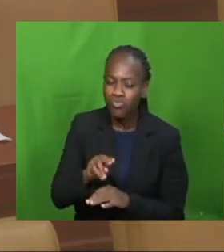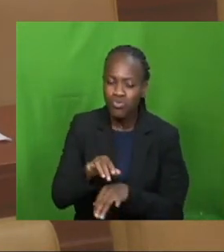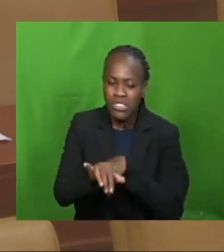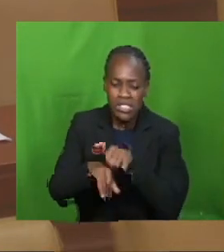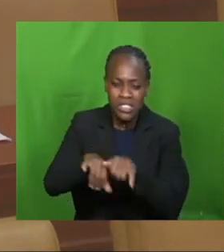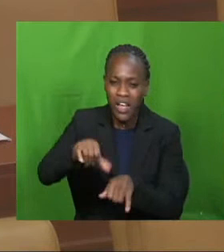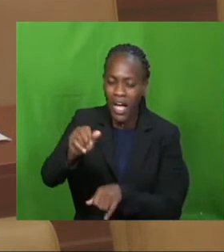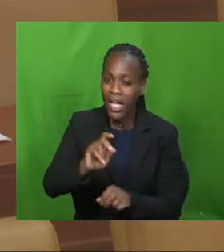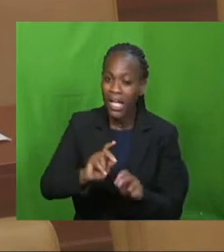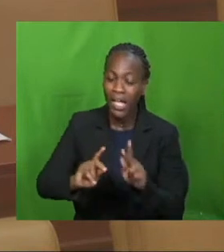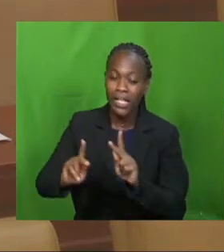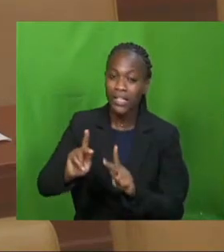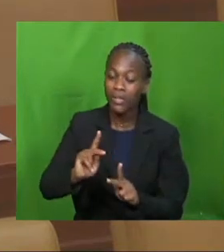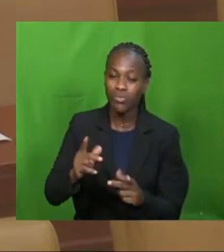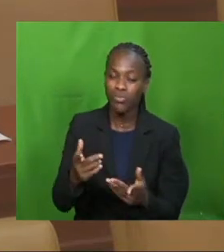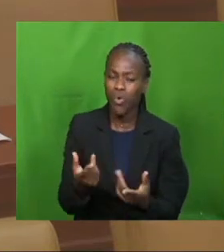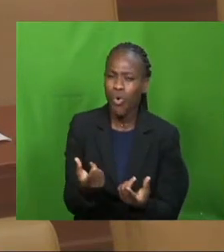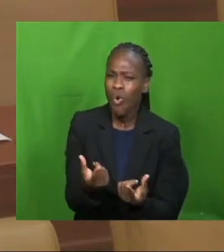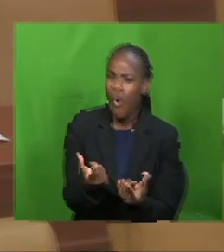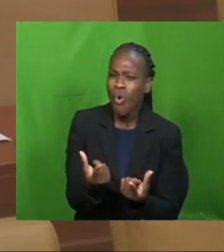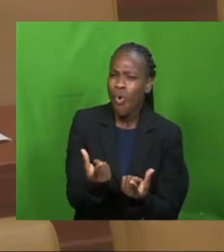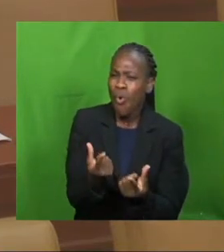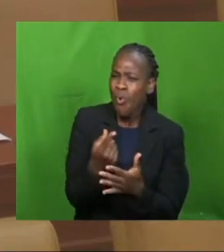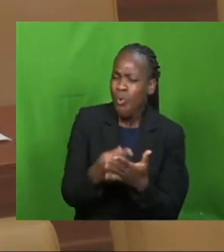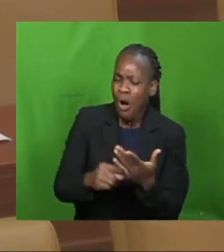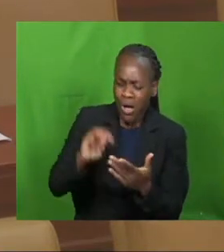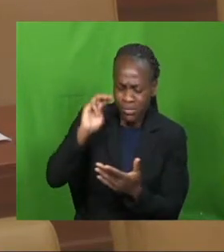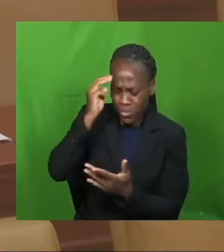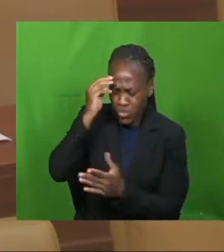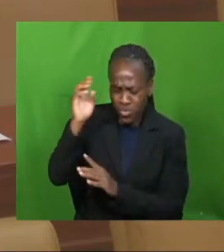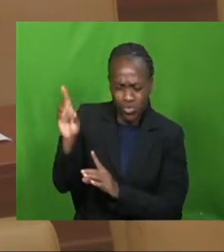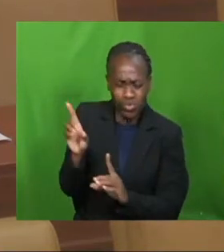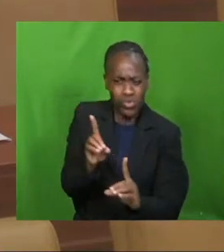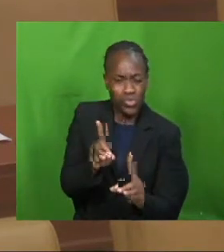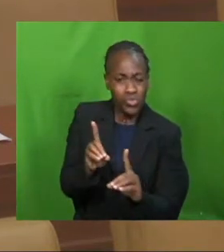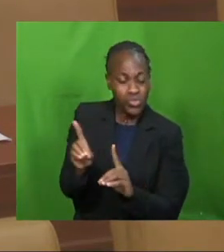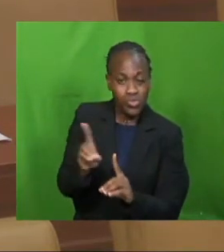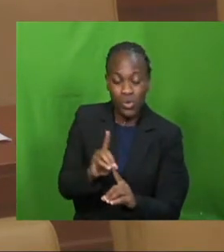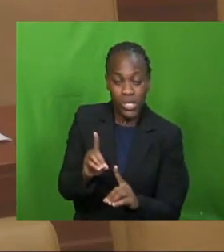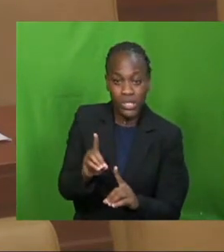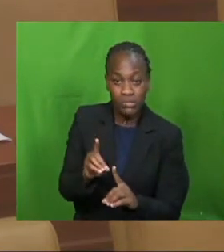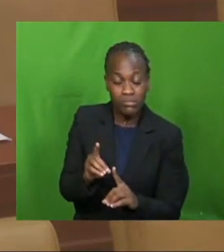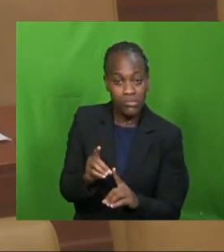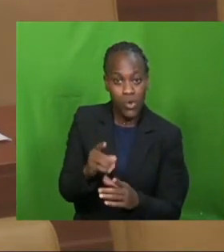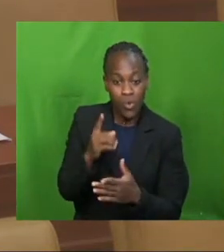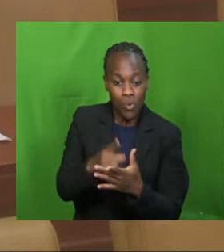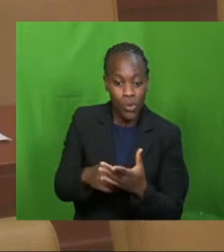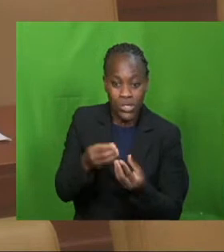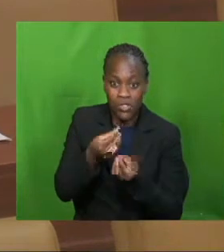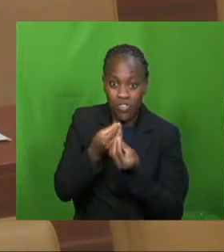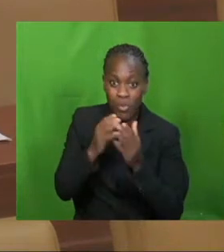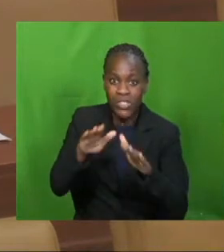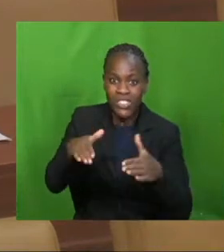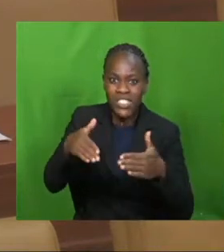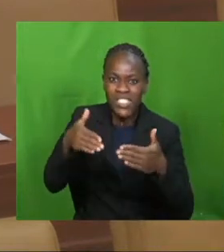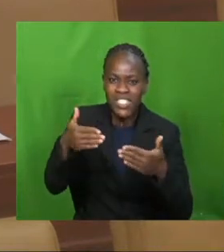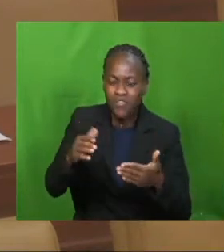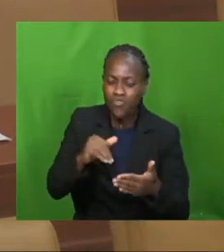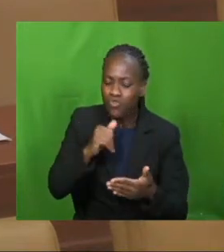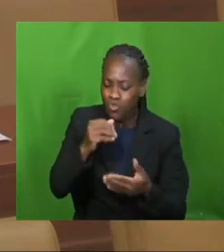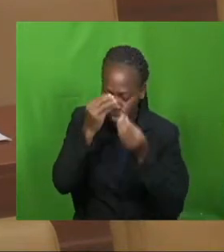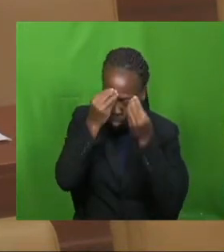outside. What is the ministry doing to announce to the public that they shouldn't pay heed to